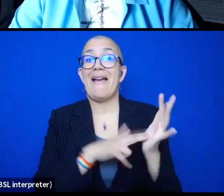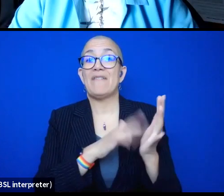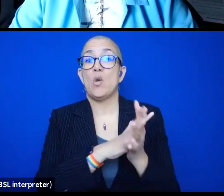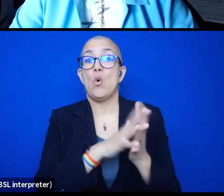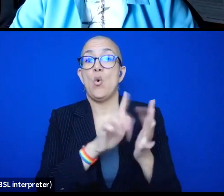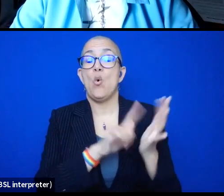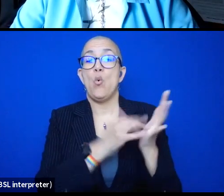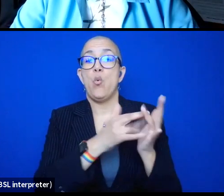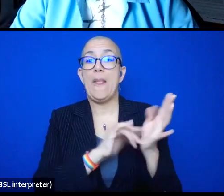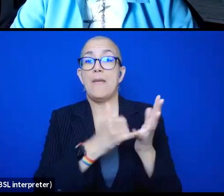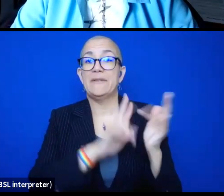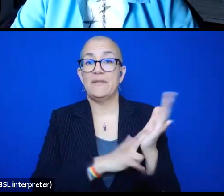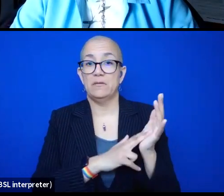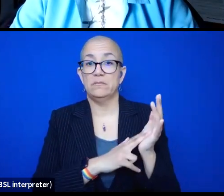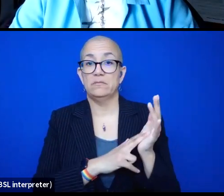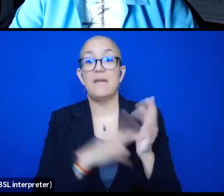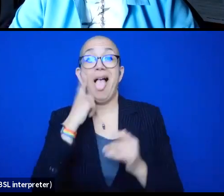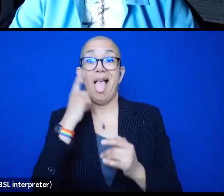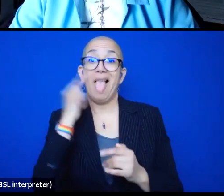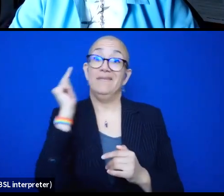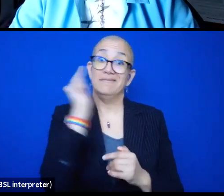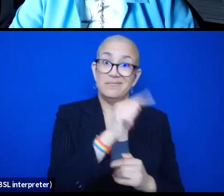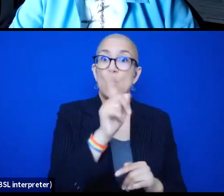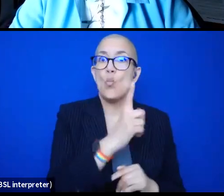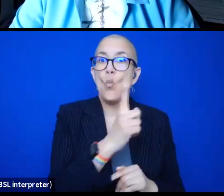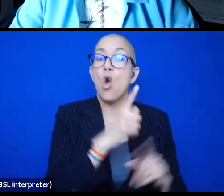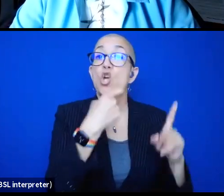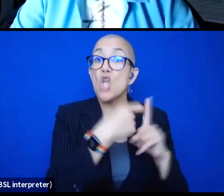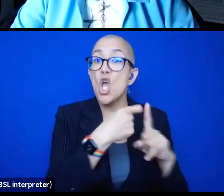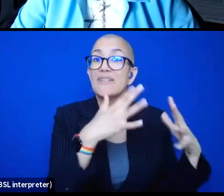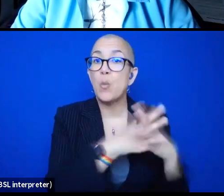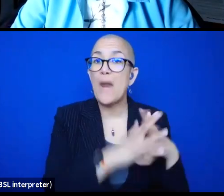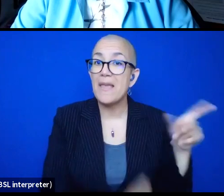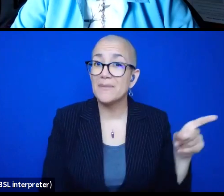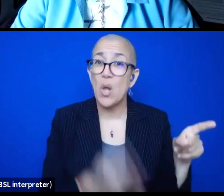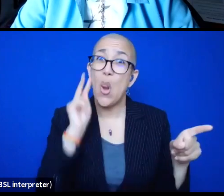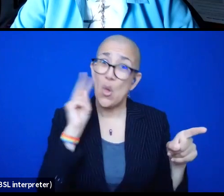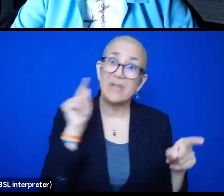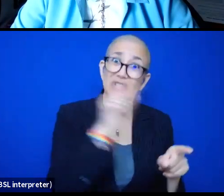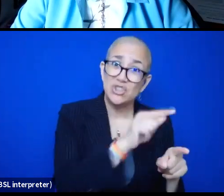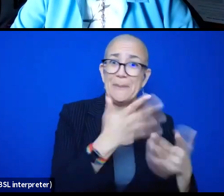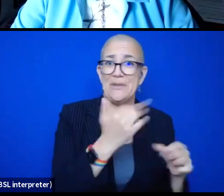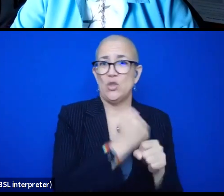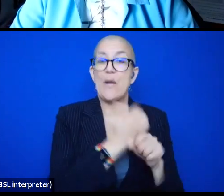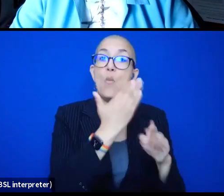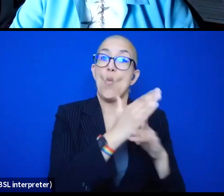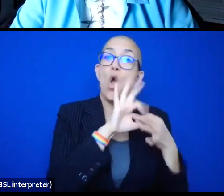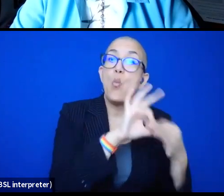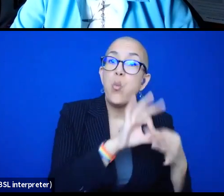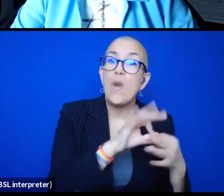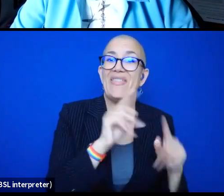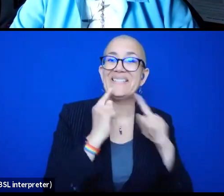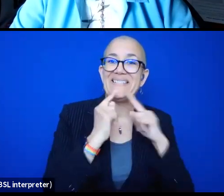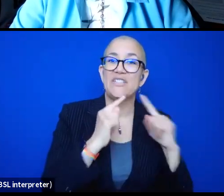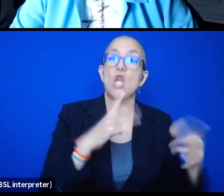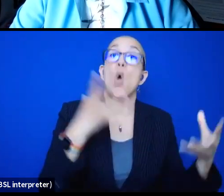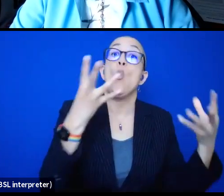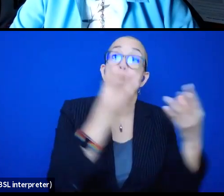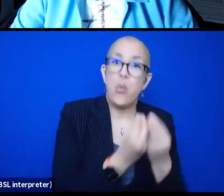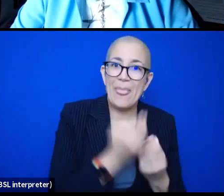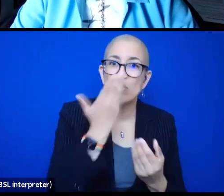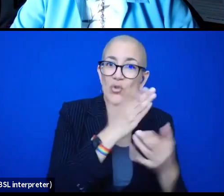look across at what Kirsty Williams has been doing in Wales. It's working with teachers, with schools, co-creating